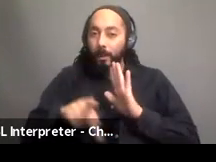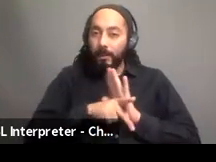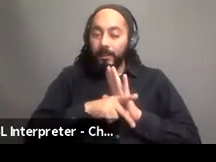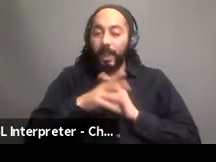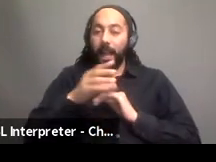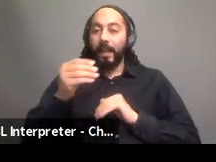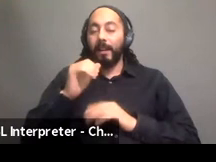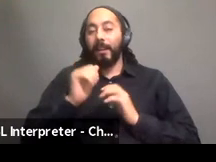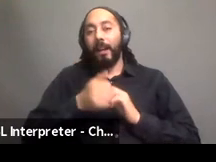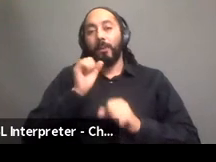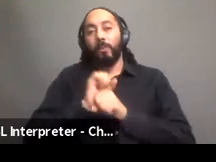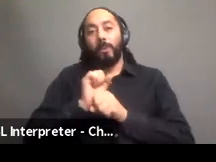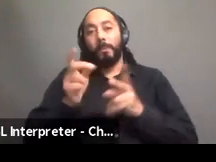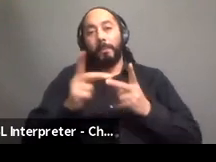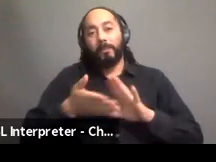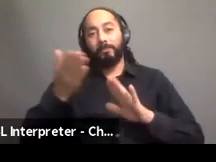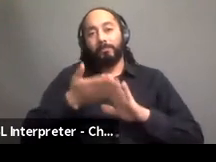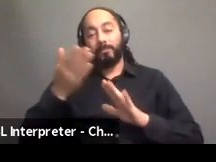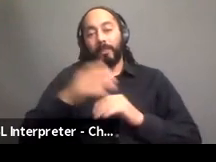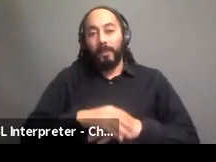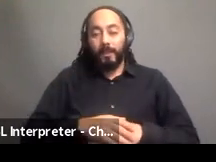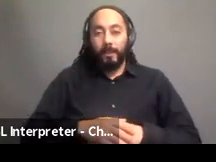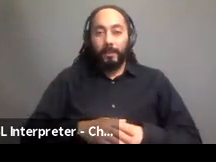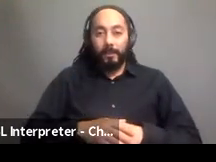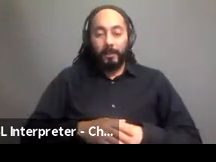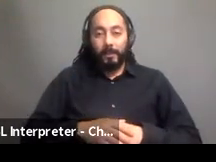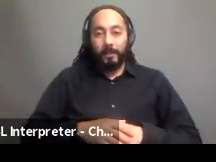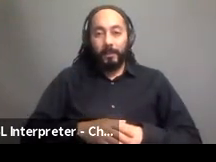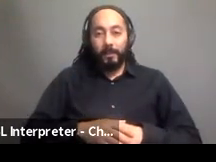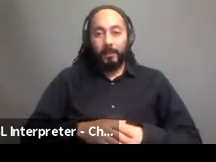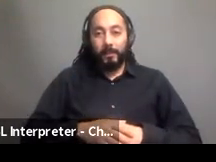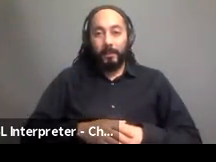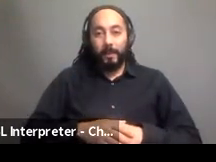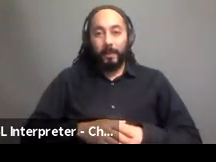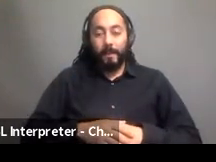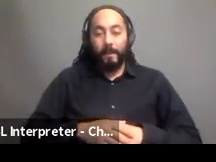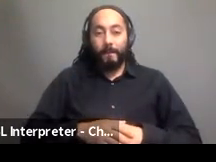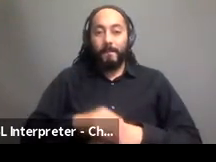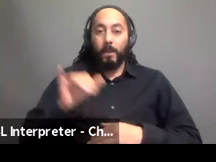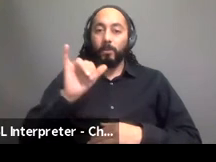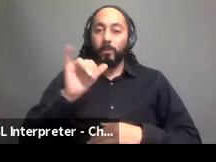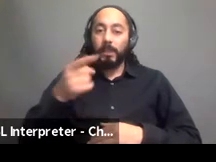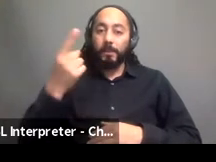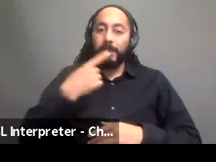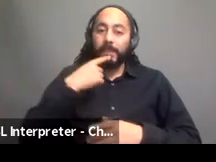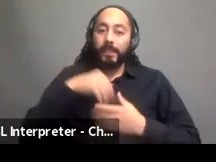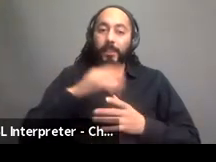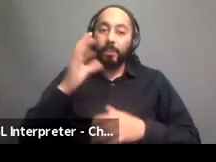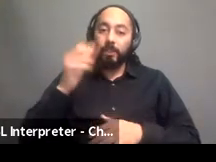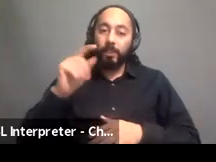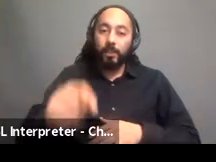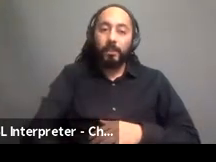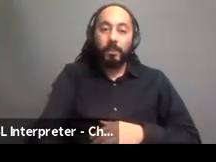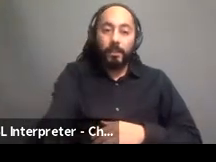may operate in these cases. I think you have someone else who said something in the chat, so I'll leave it to that. Yes, I like